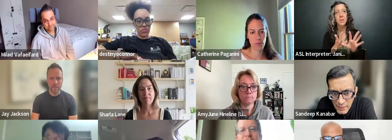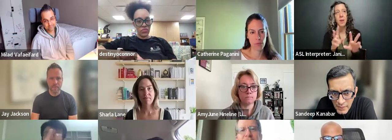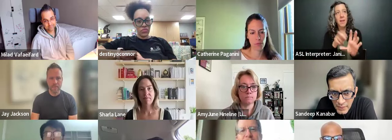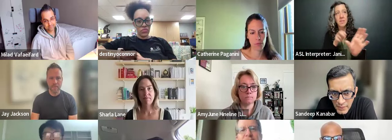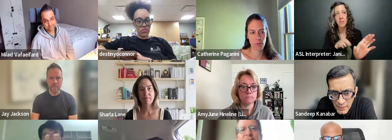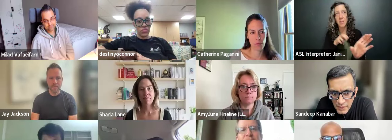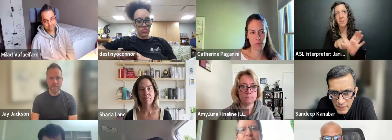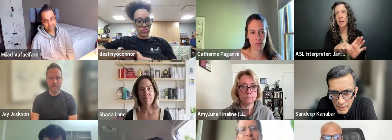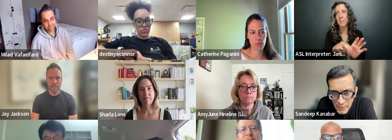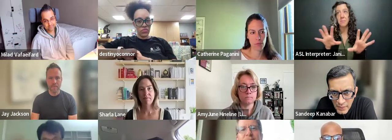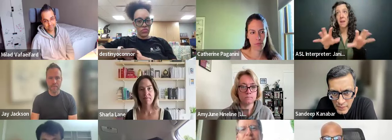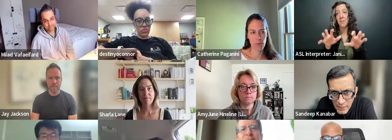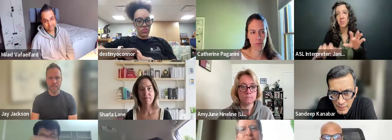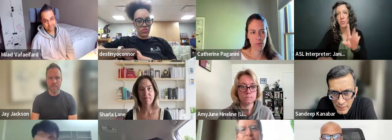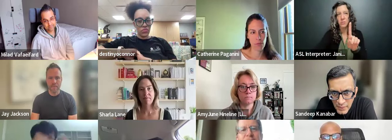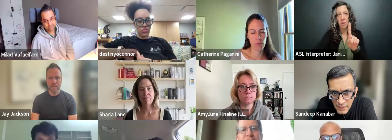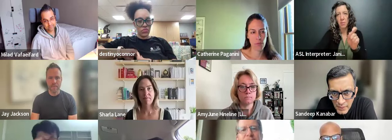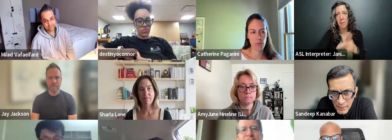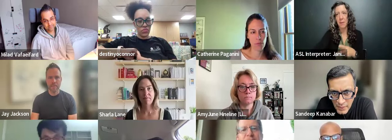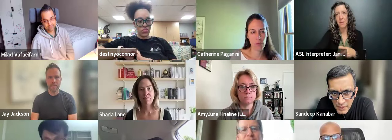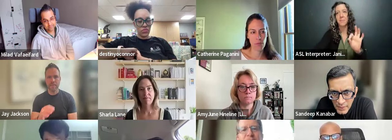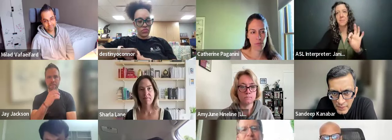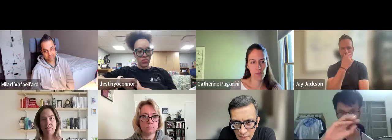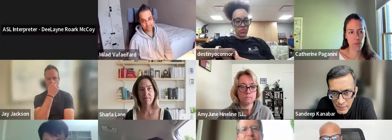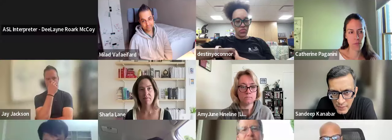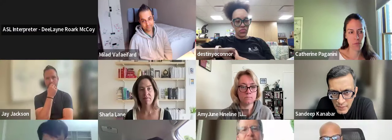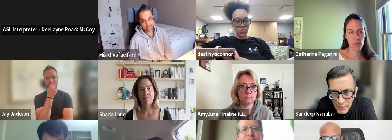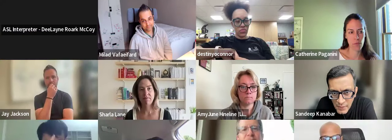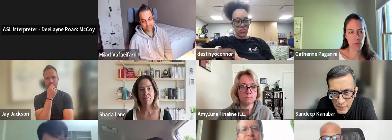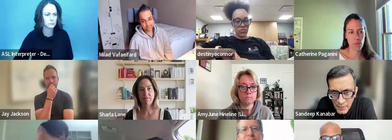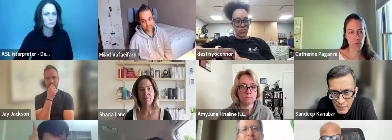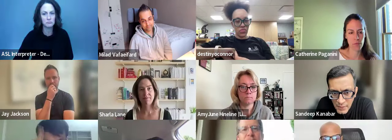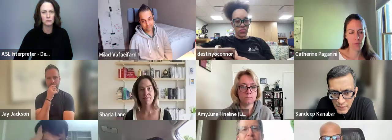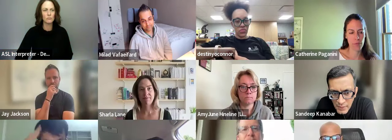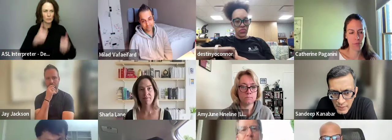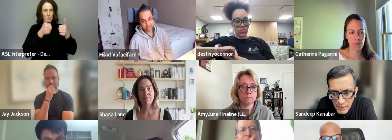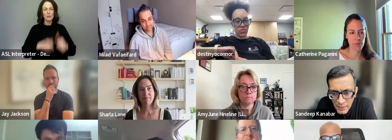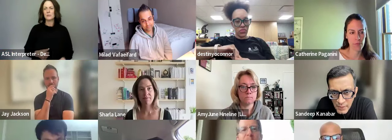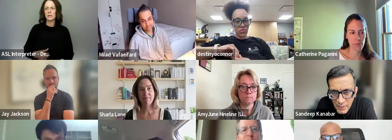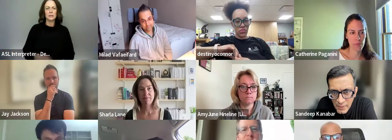This is the interpreter. I have to leave and come back. Everything's supposed to be hearing. Okay.